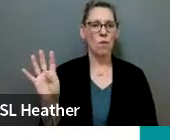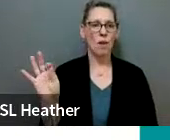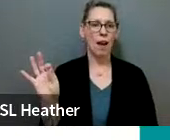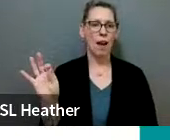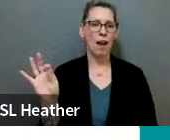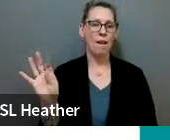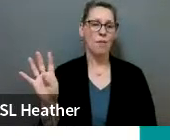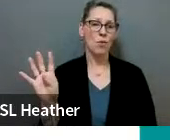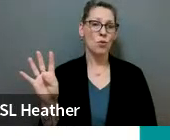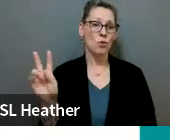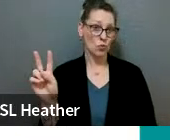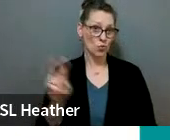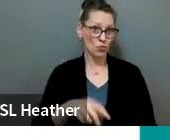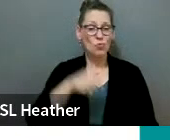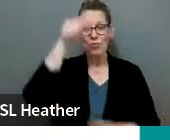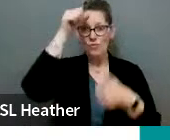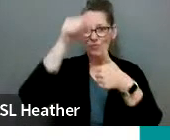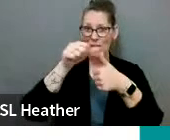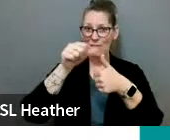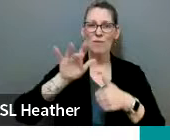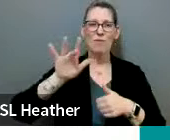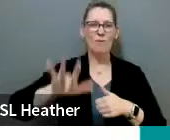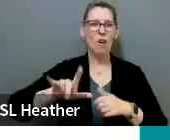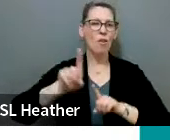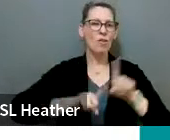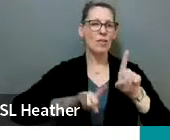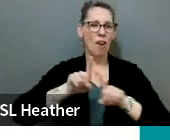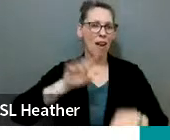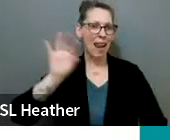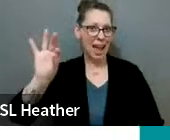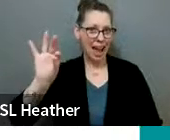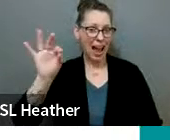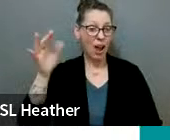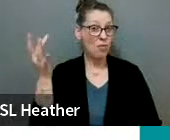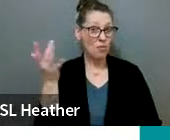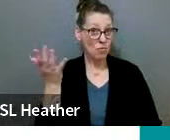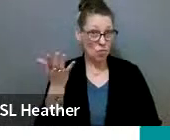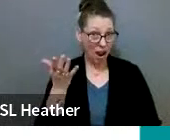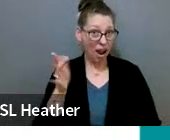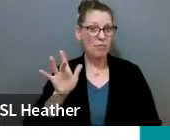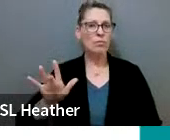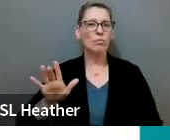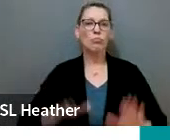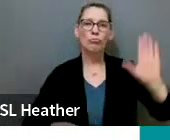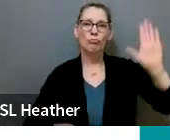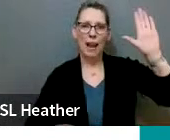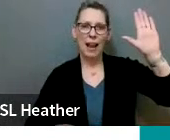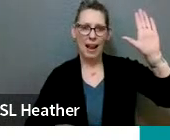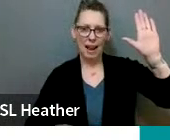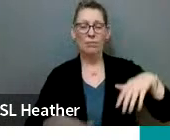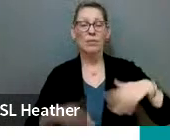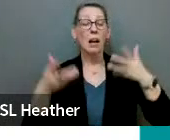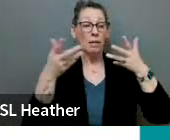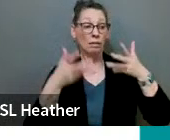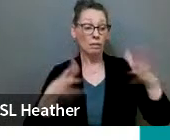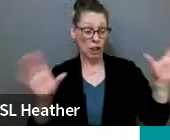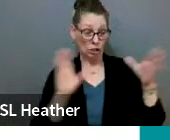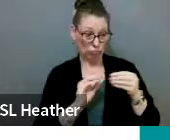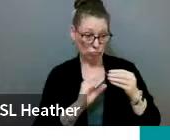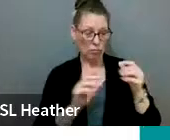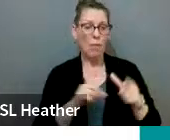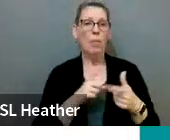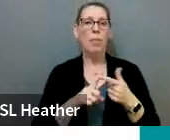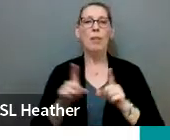674942. Please remember to dial *9 to raise your hand. After you are invited to speak, remember to dial